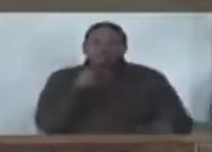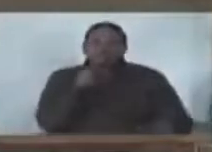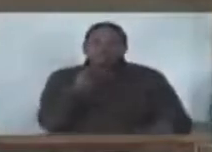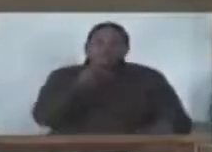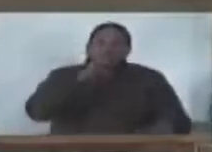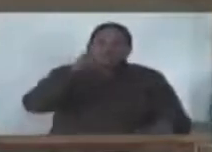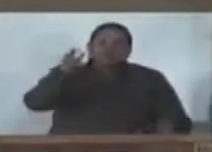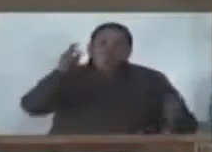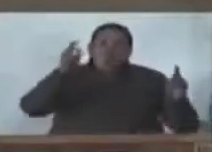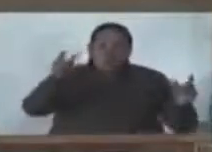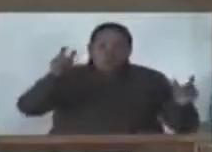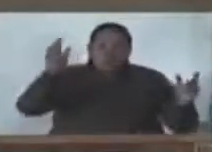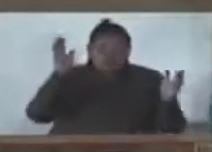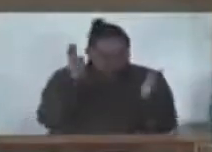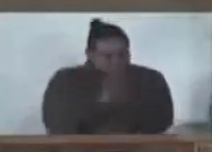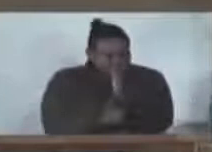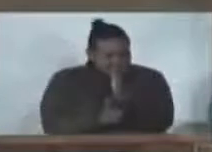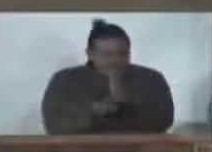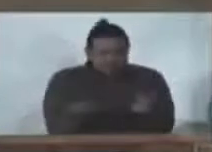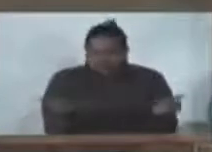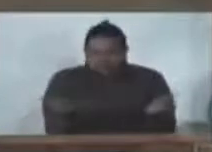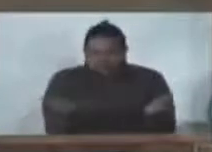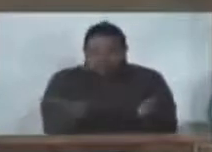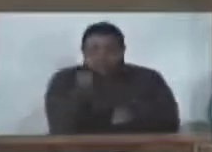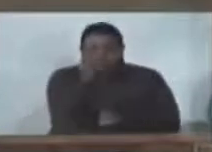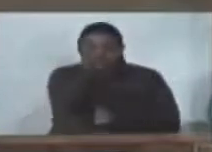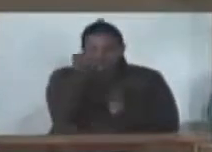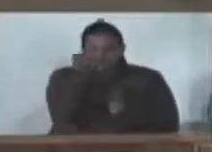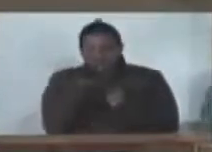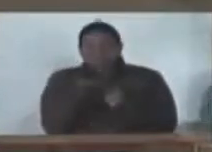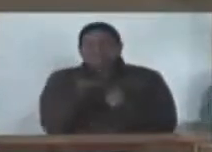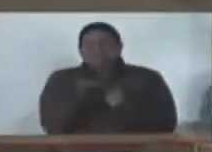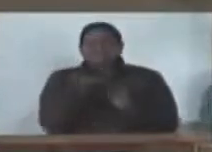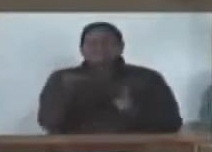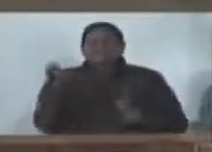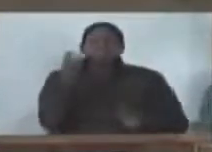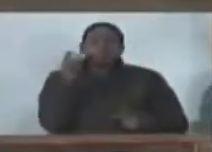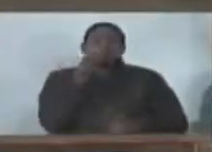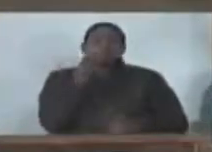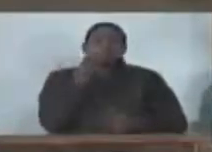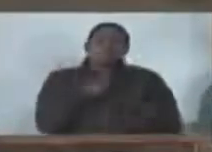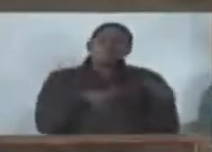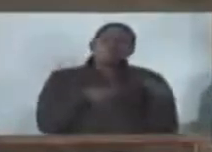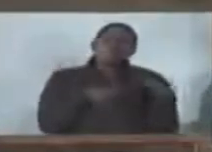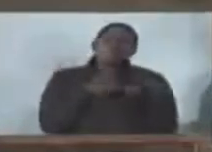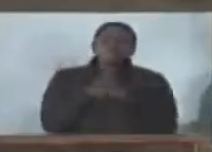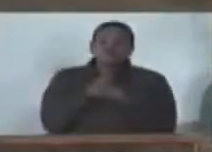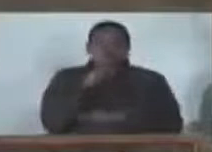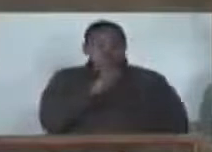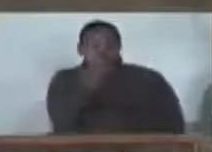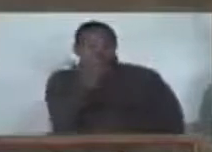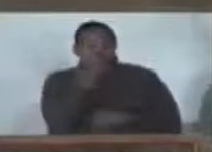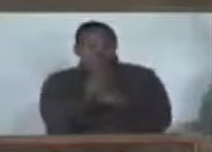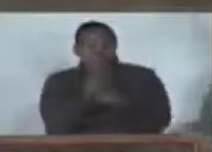shouts quickly ended. Two, the skeletal remains of 13-year-old